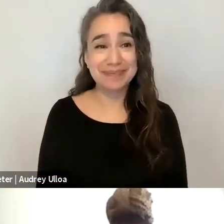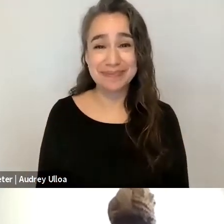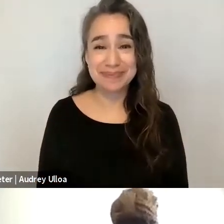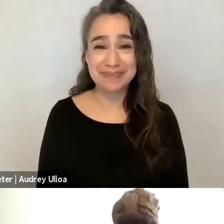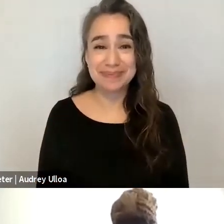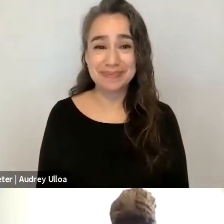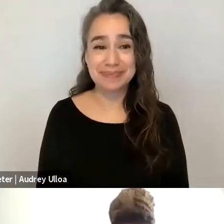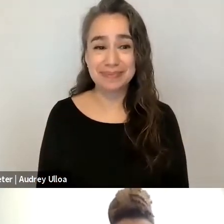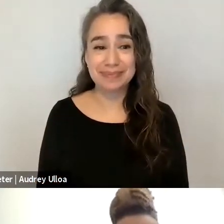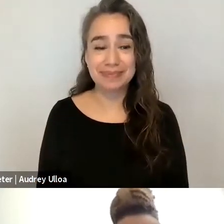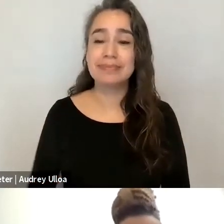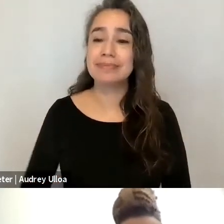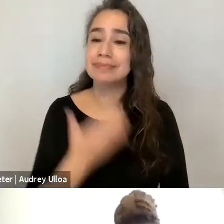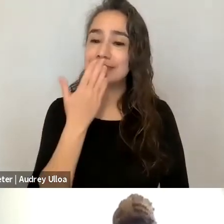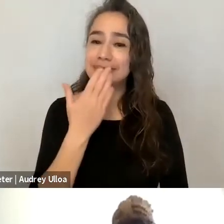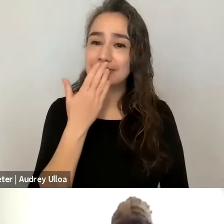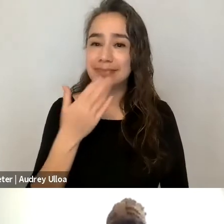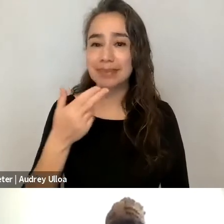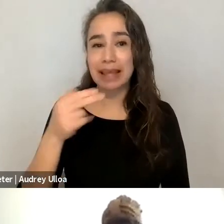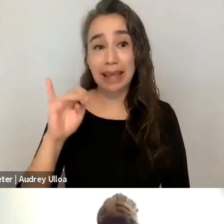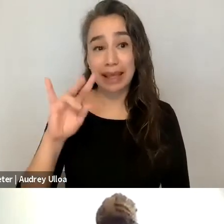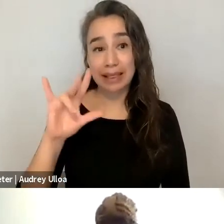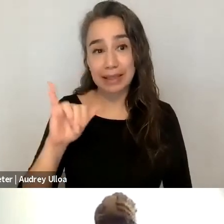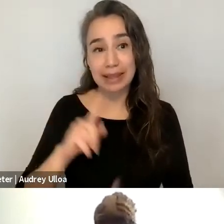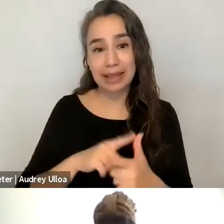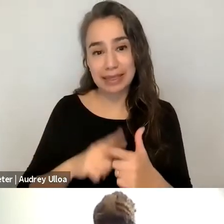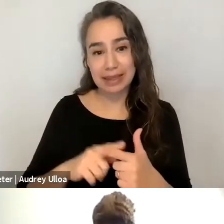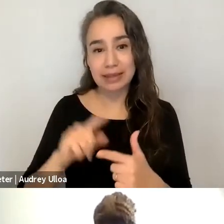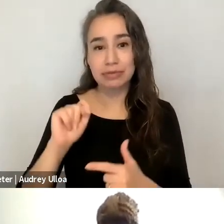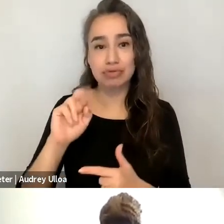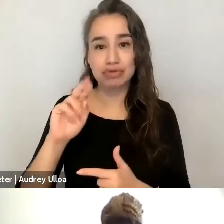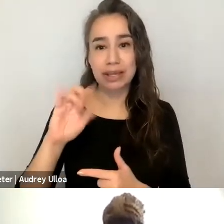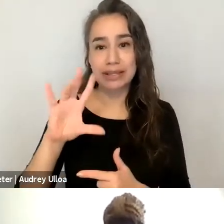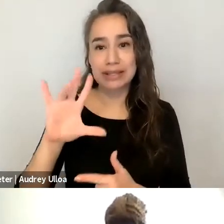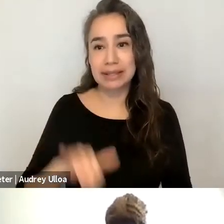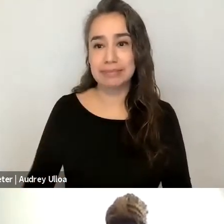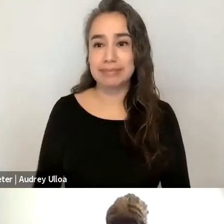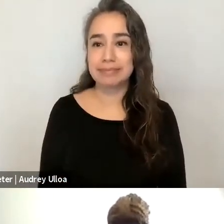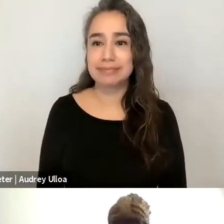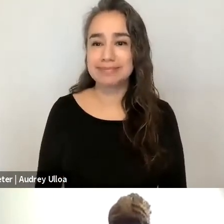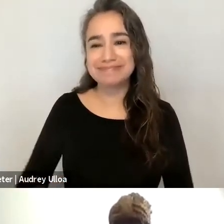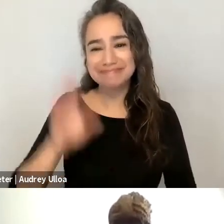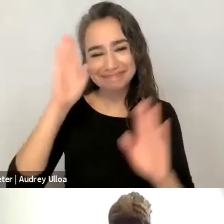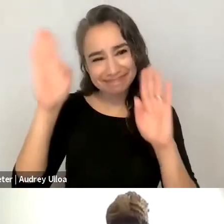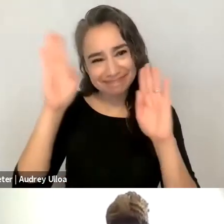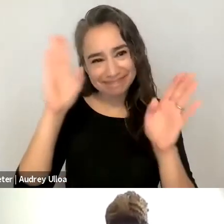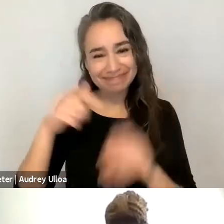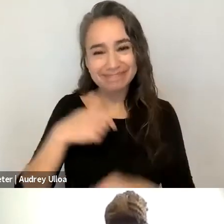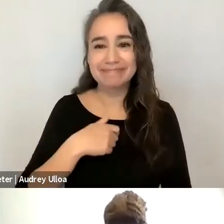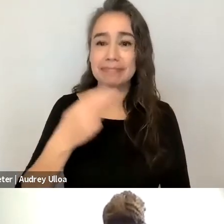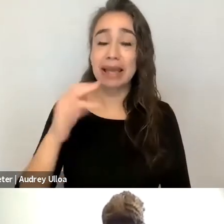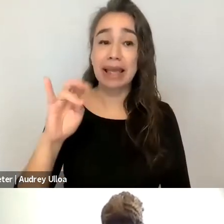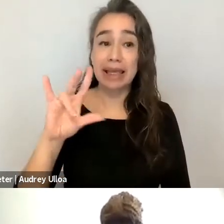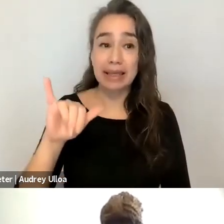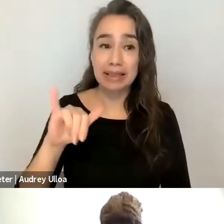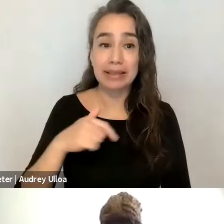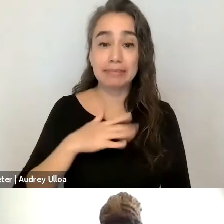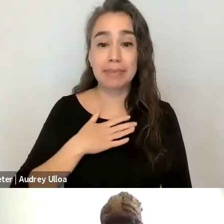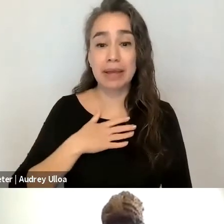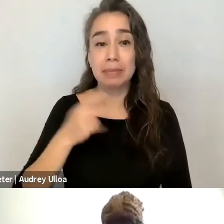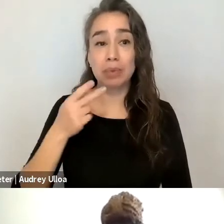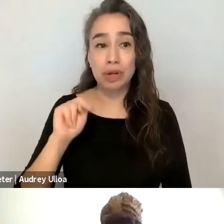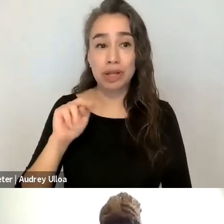Thanks a lot. We'll have Haley and then Tracy. Hi there, my name is Haley. My pronouns are she, her,